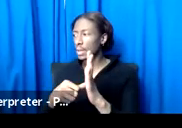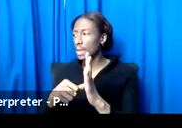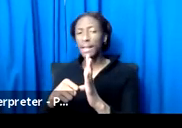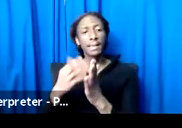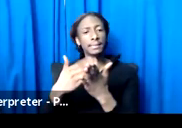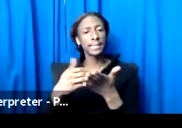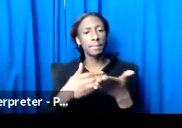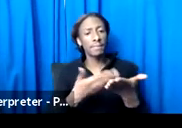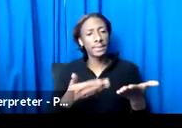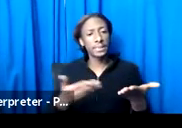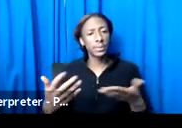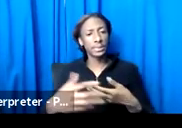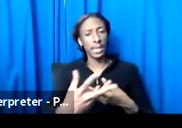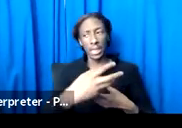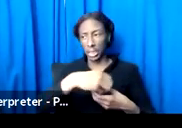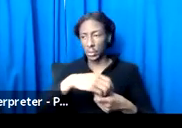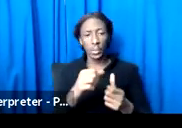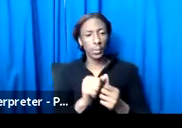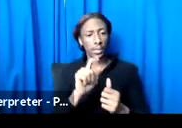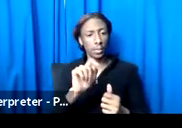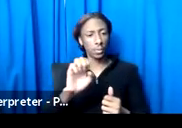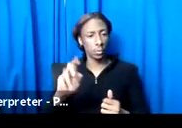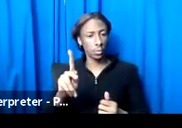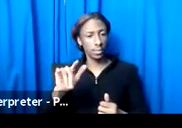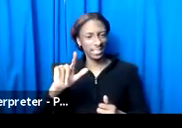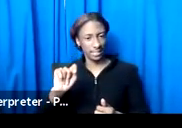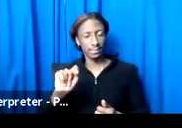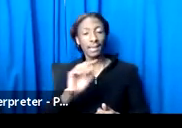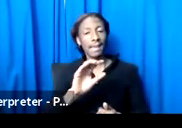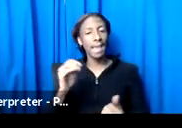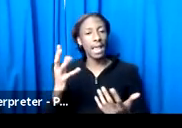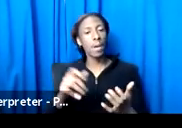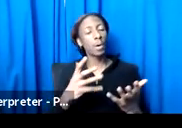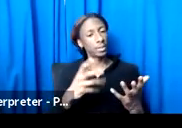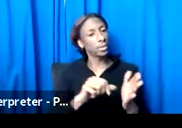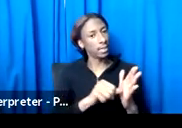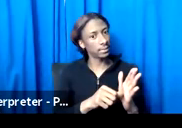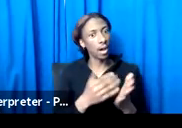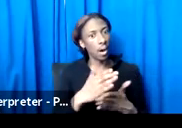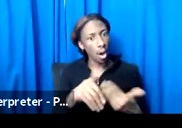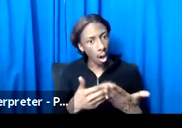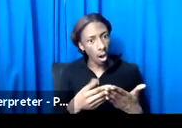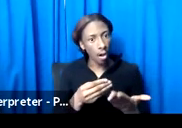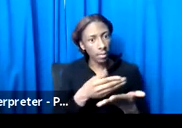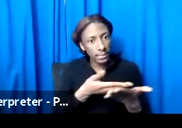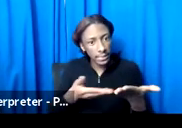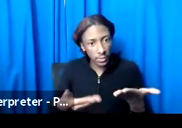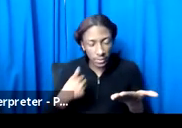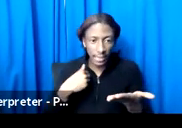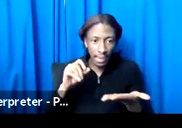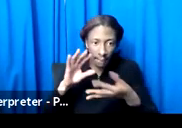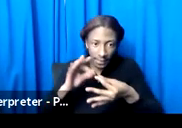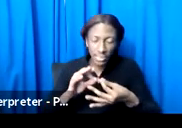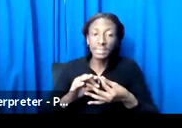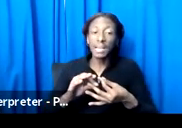that are included in the toolkit. And I also want to underscore that all the materials that I will mention are available for free